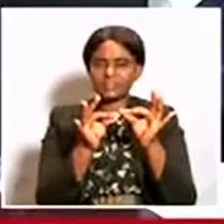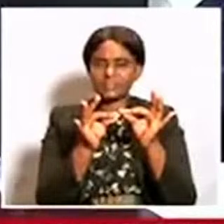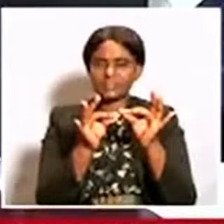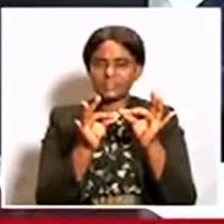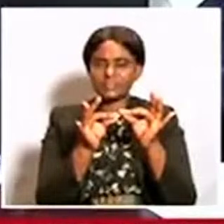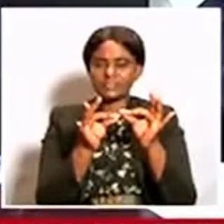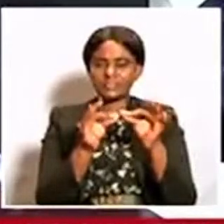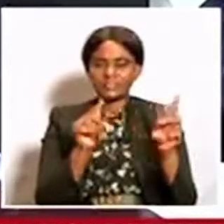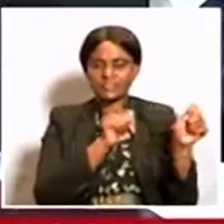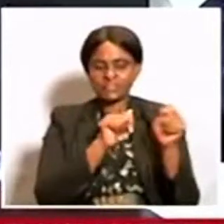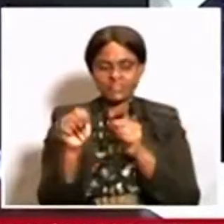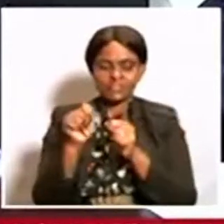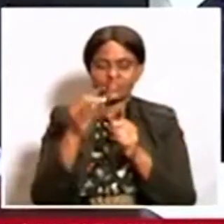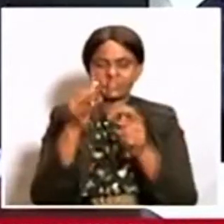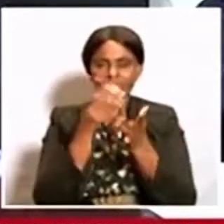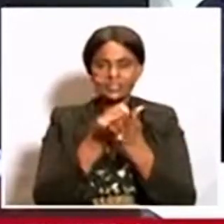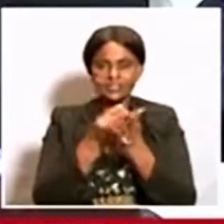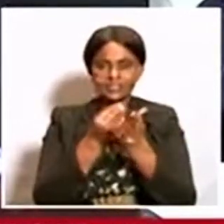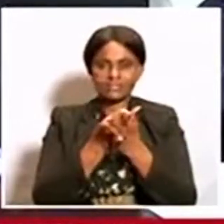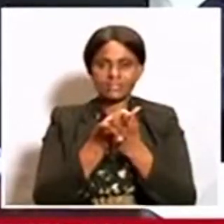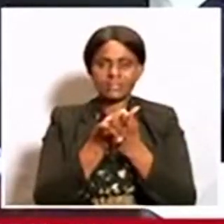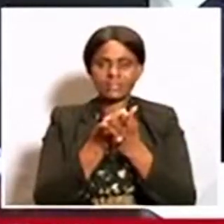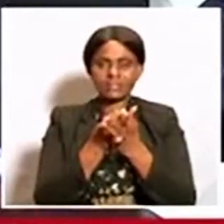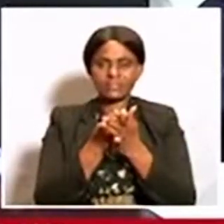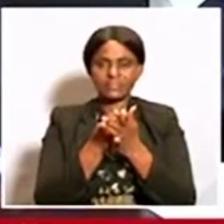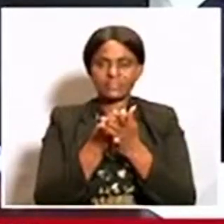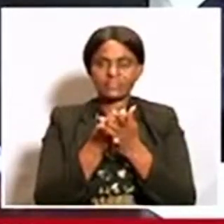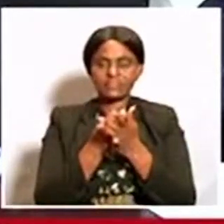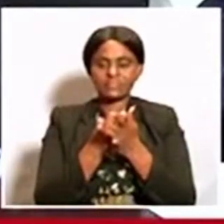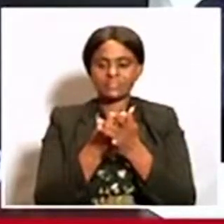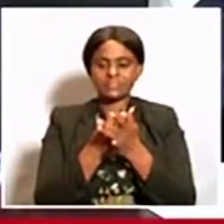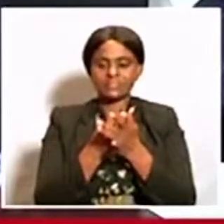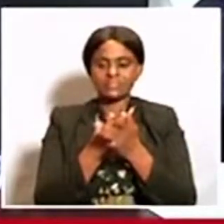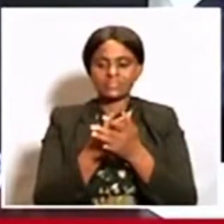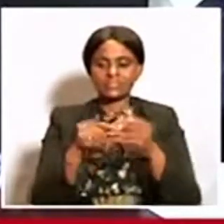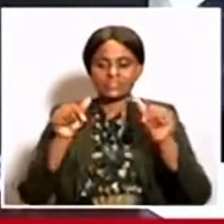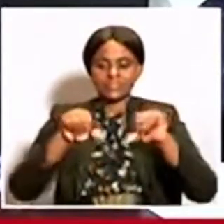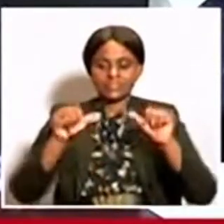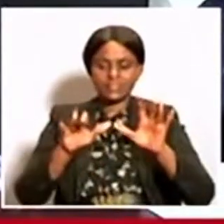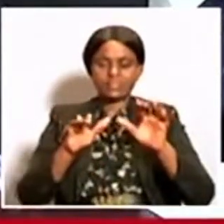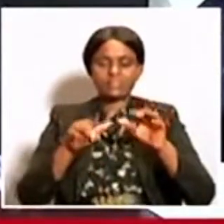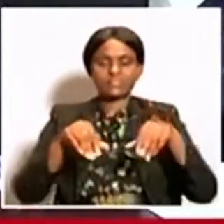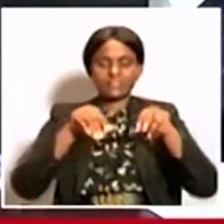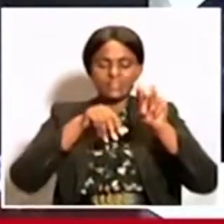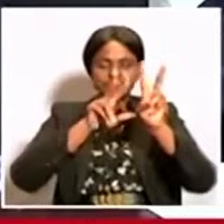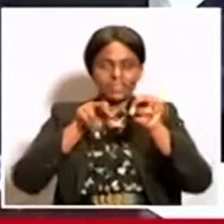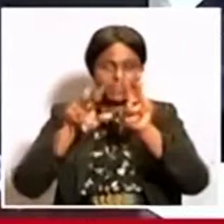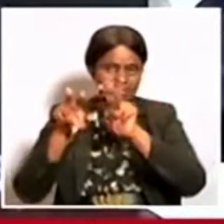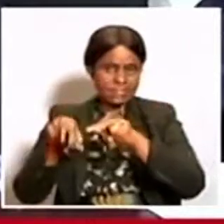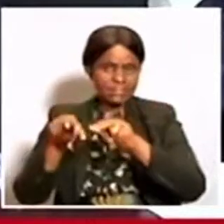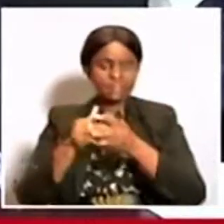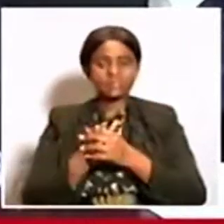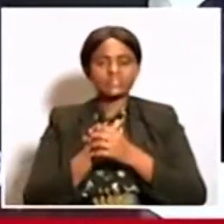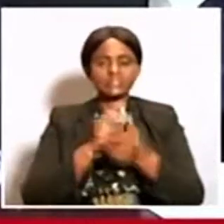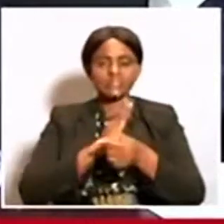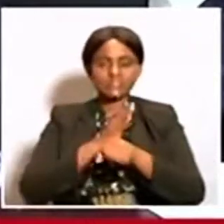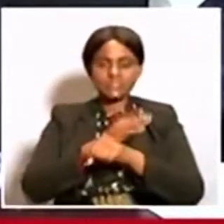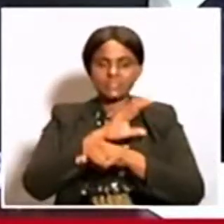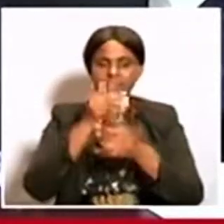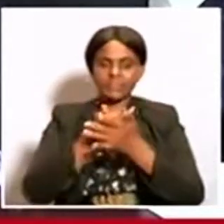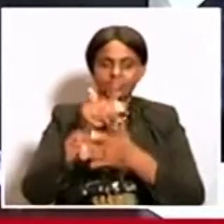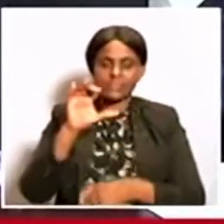Unauthorized transfer of funds between accounts. Management would like to acknowledge the auditor's observation. After